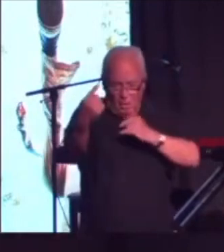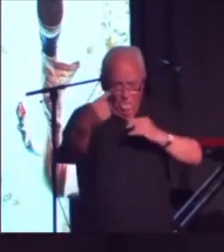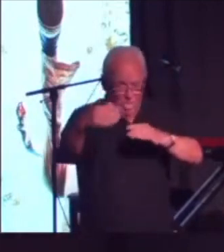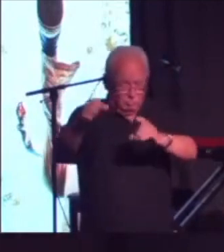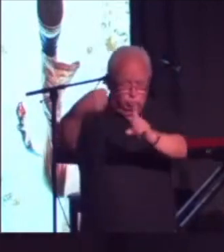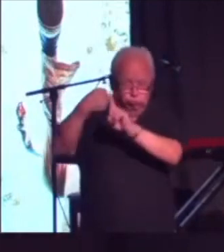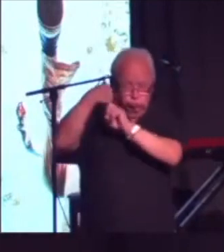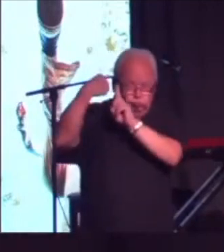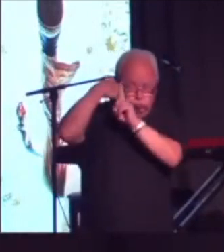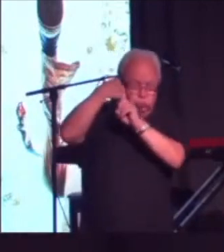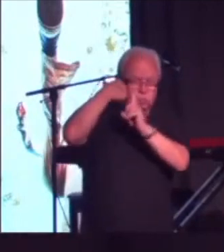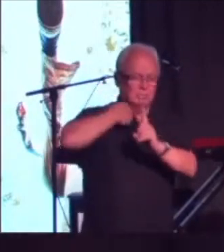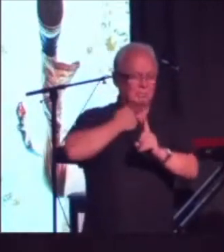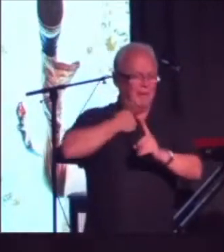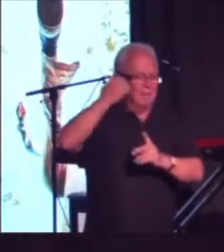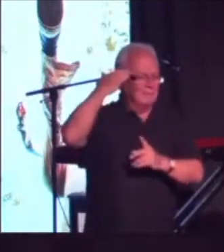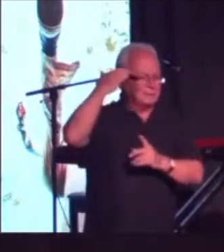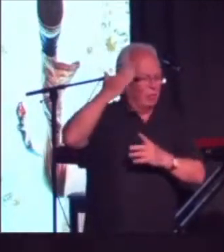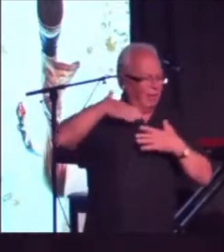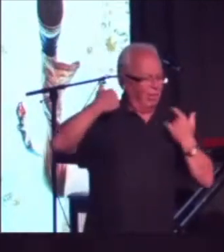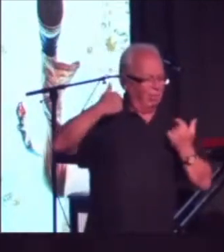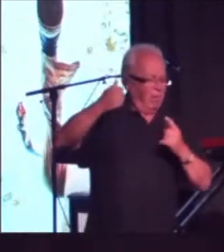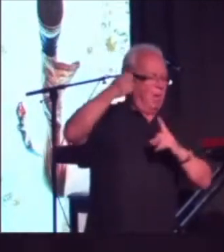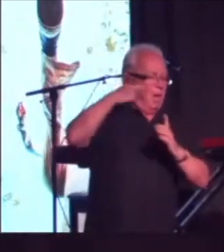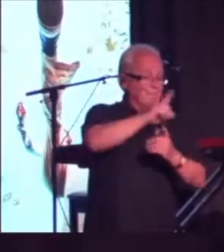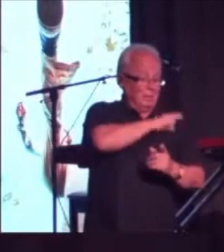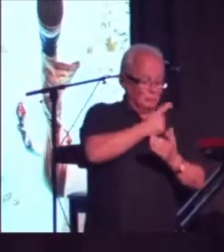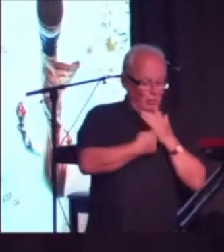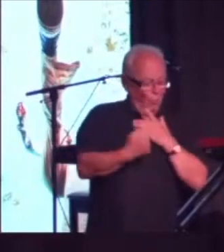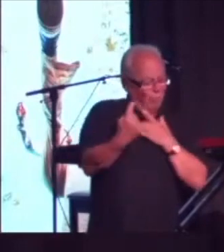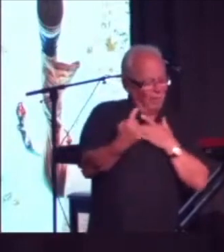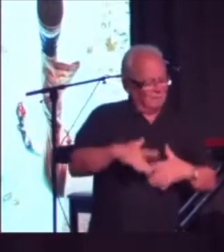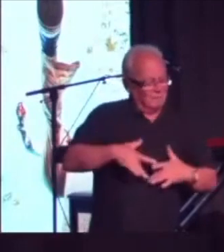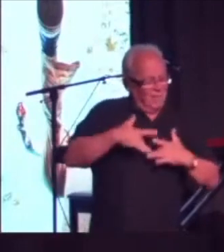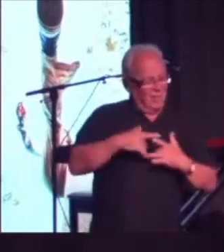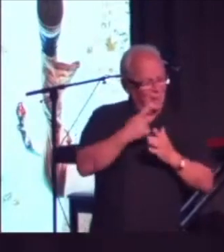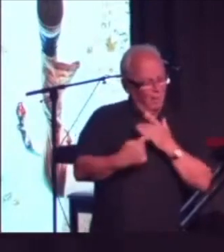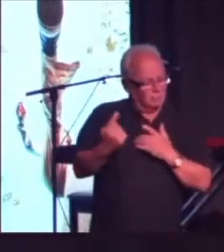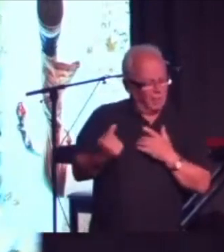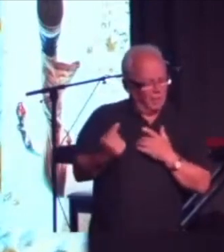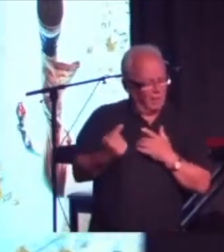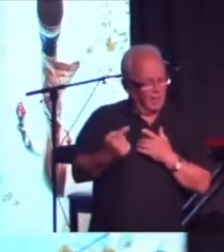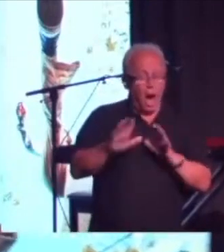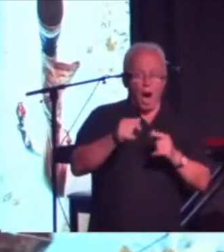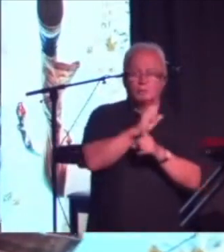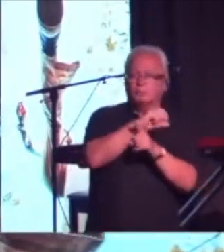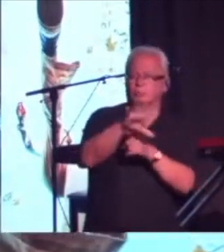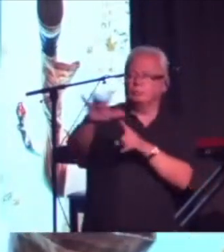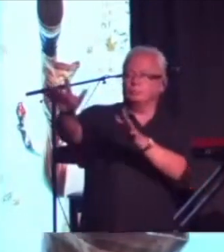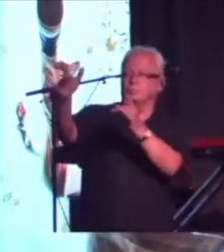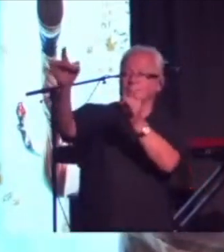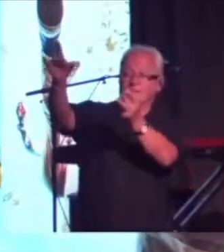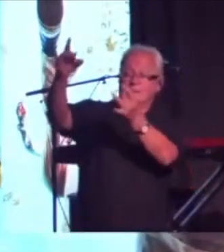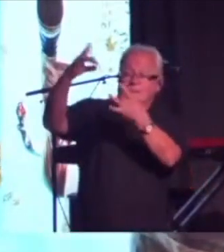health, multitudes suffering from illness and all the associated health effects of that, and how we affect have a pandemic of a physical virus, but the